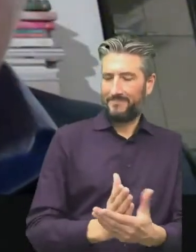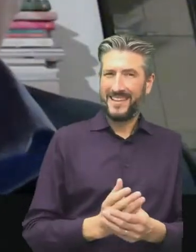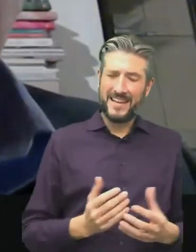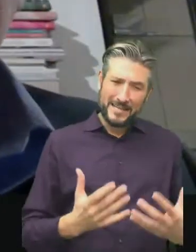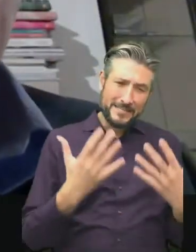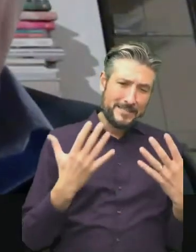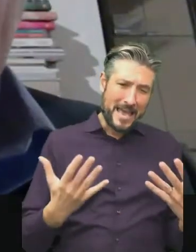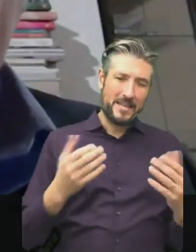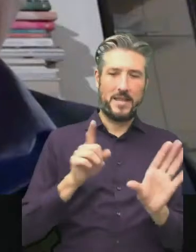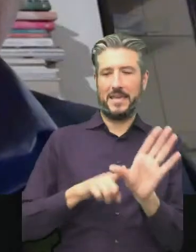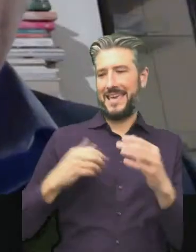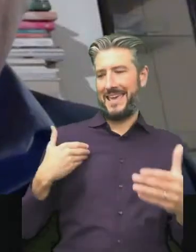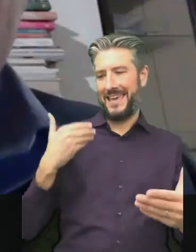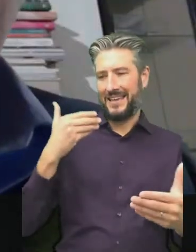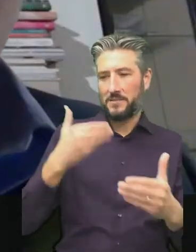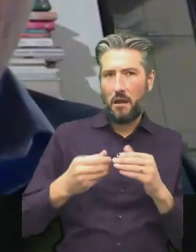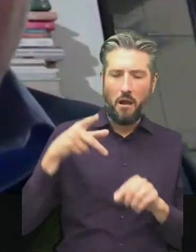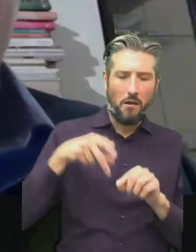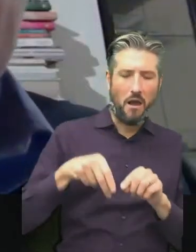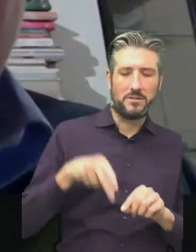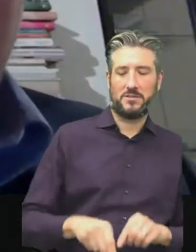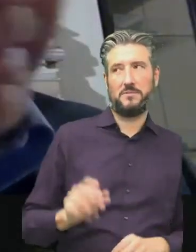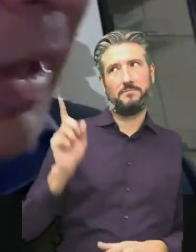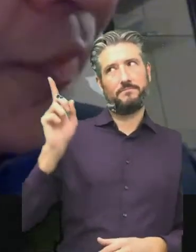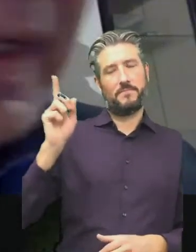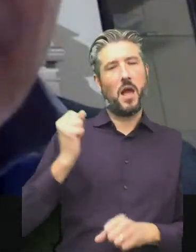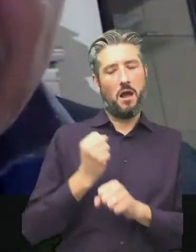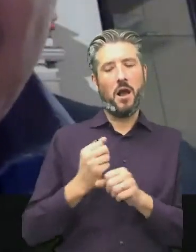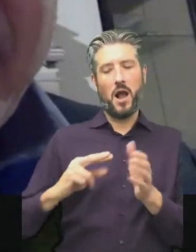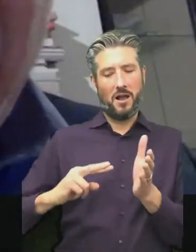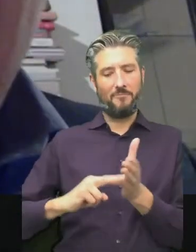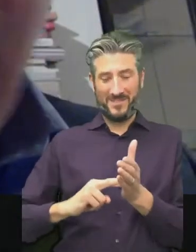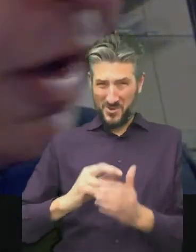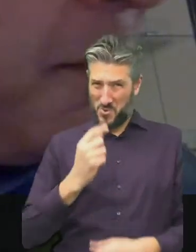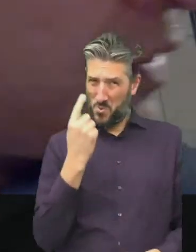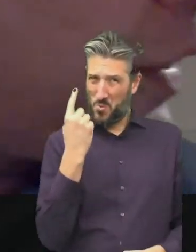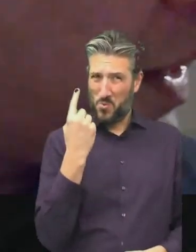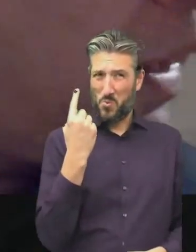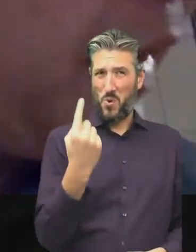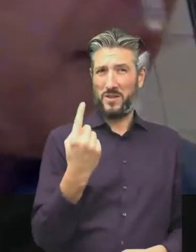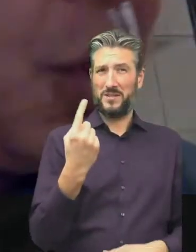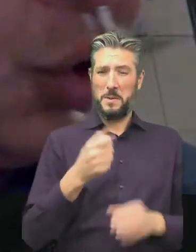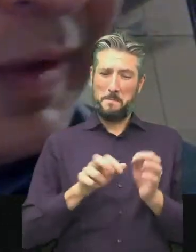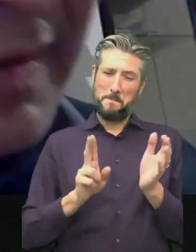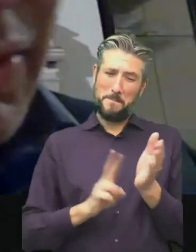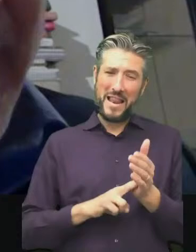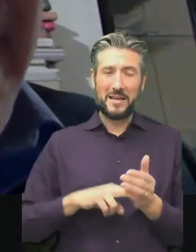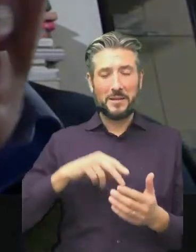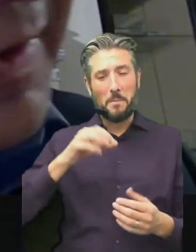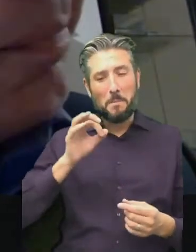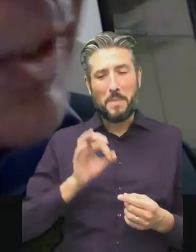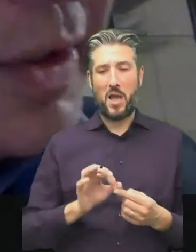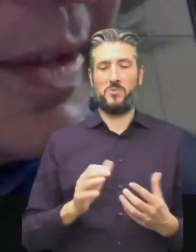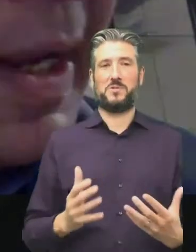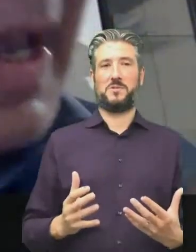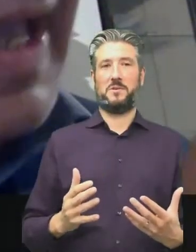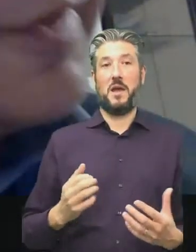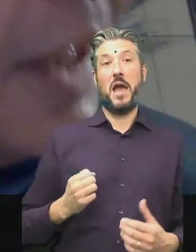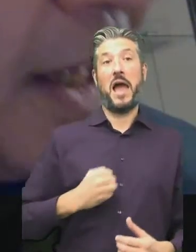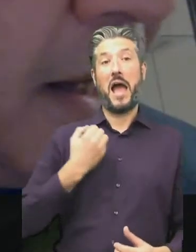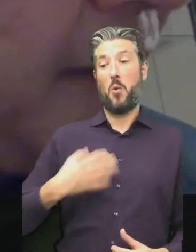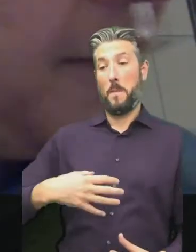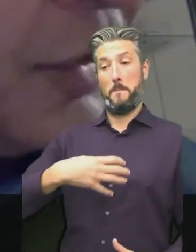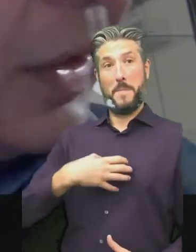cuts, the Met's budget has been cut by £1 billion. Is this mayor or Mayor Sadiq Khan, who in this latest budget